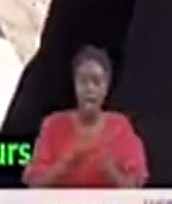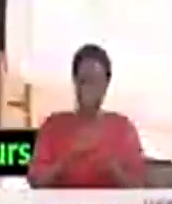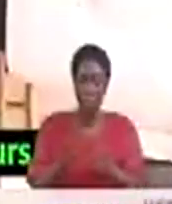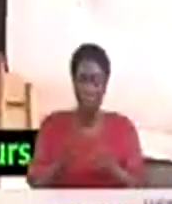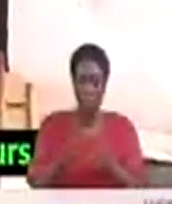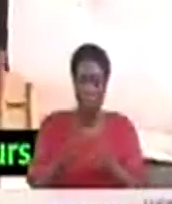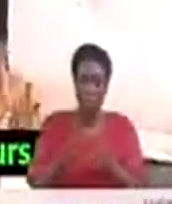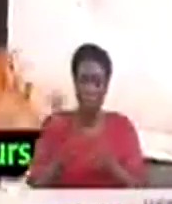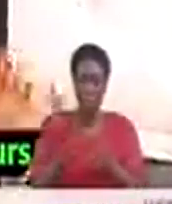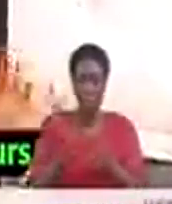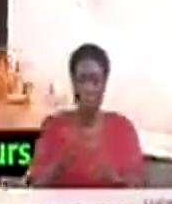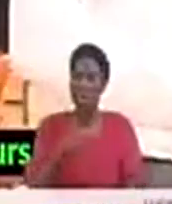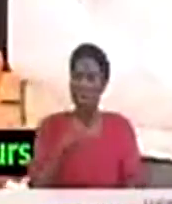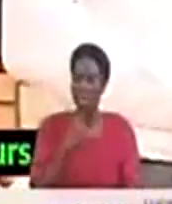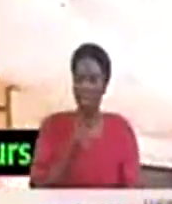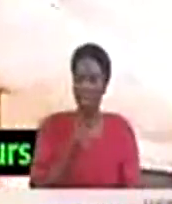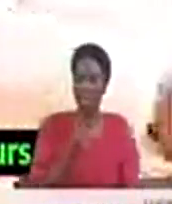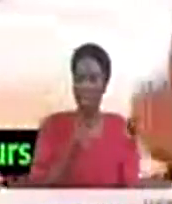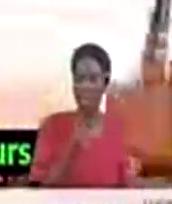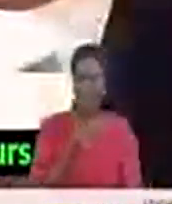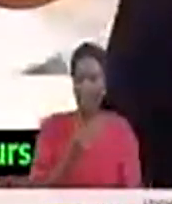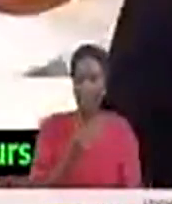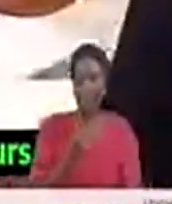control what creatures